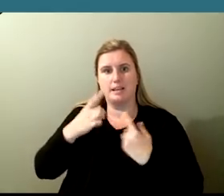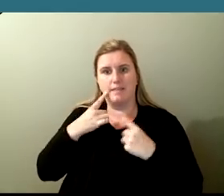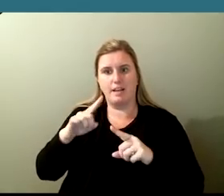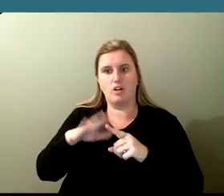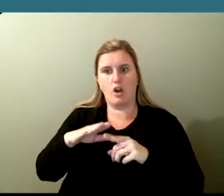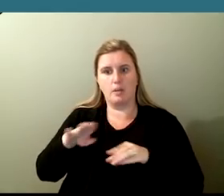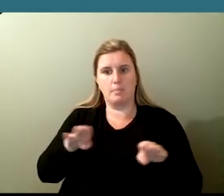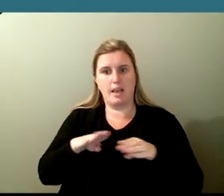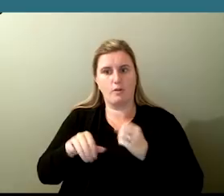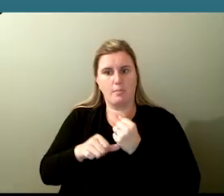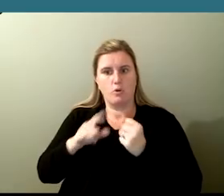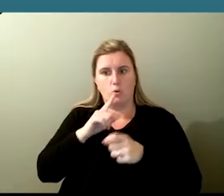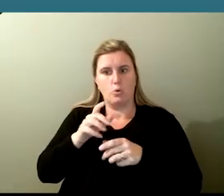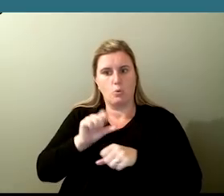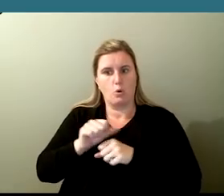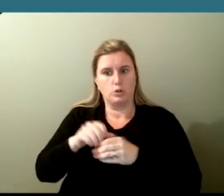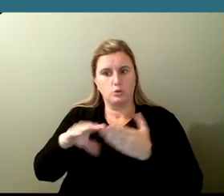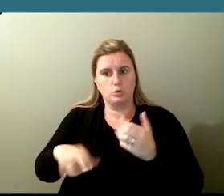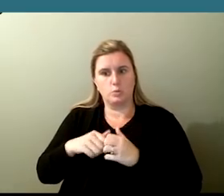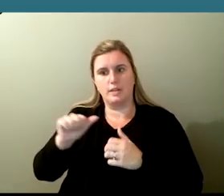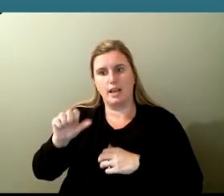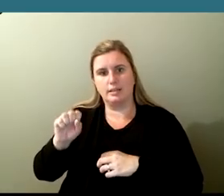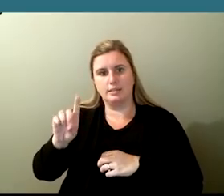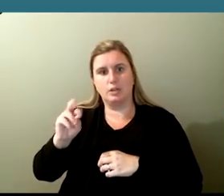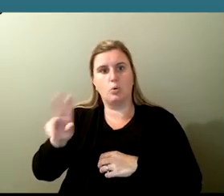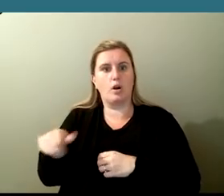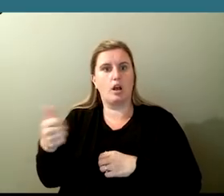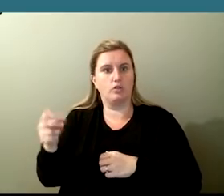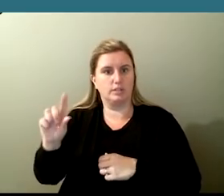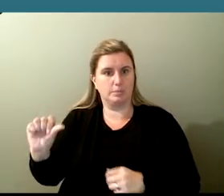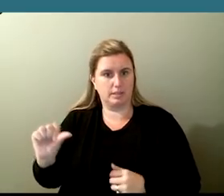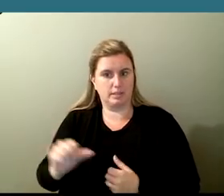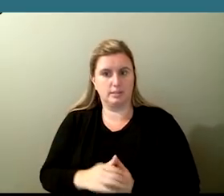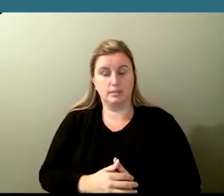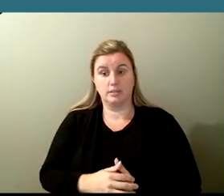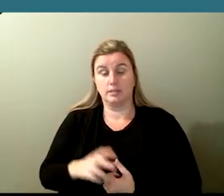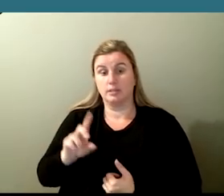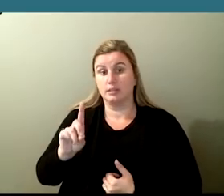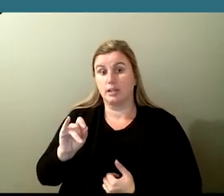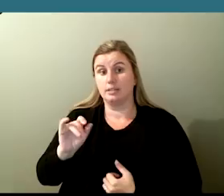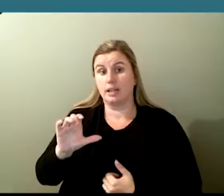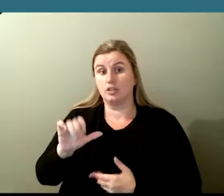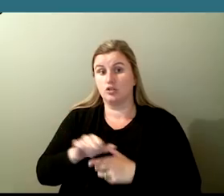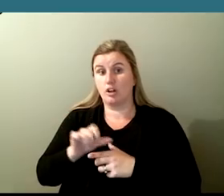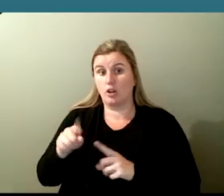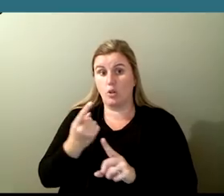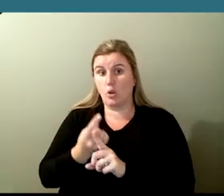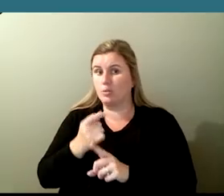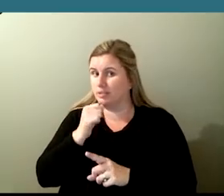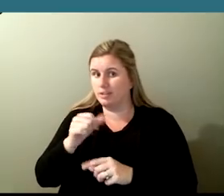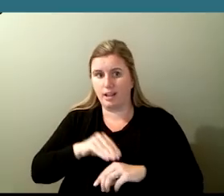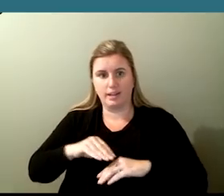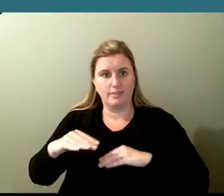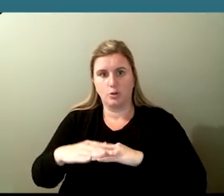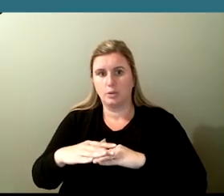peer educators who work with students with ASD or other disabilities. Didactic training alone does not